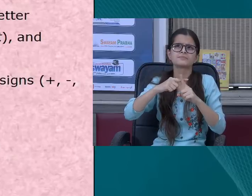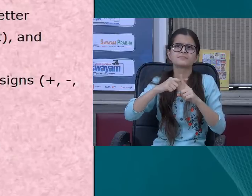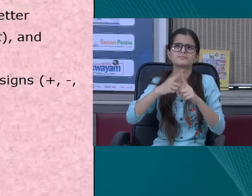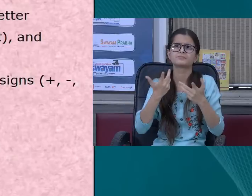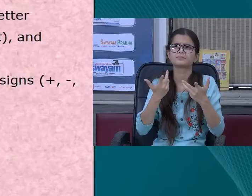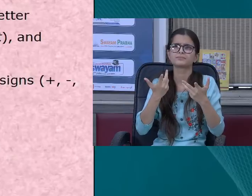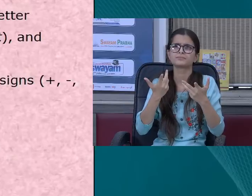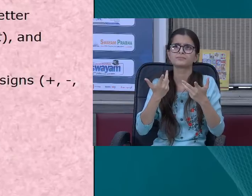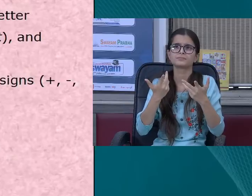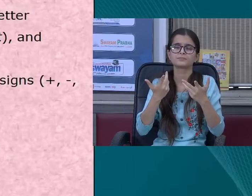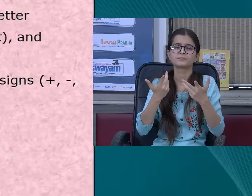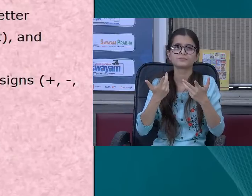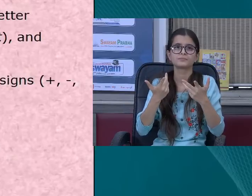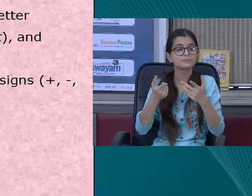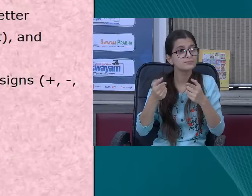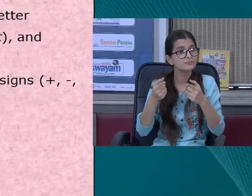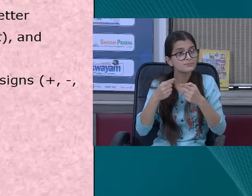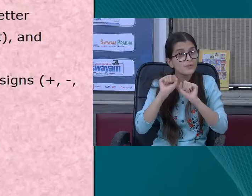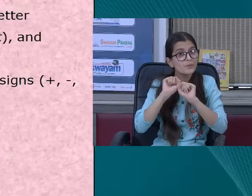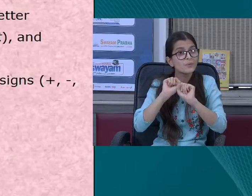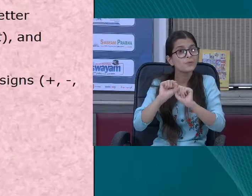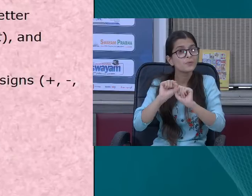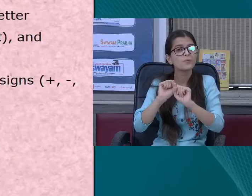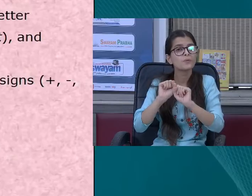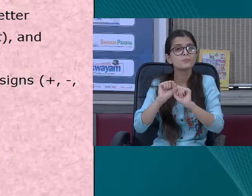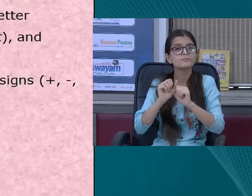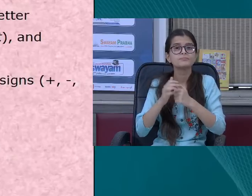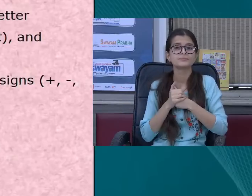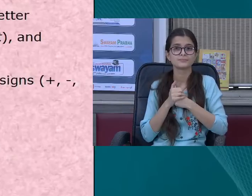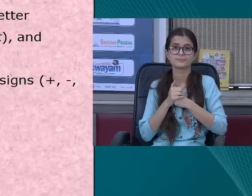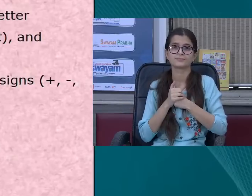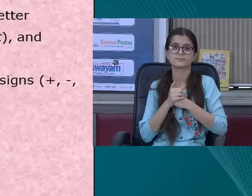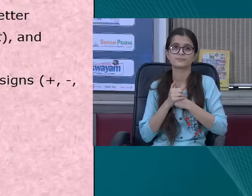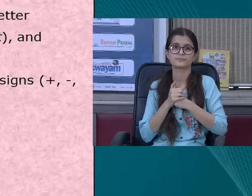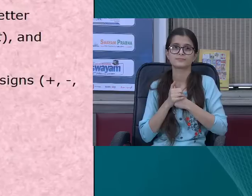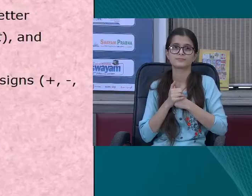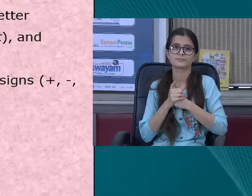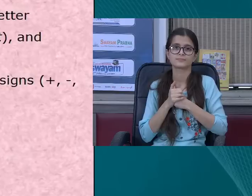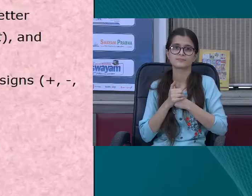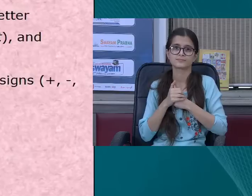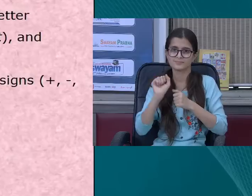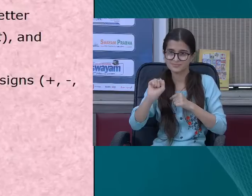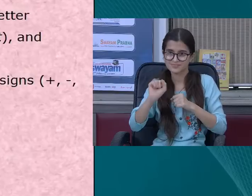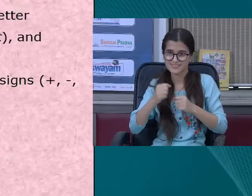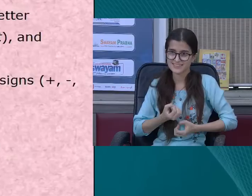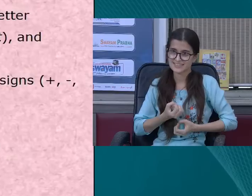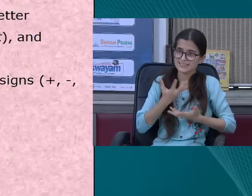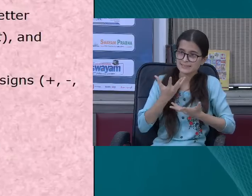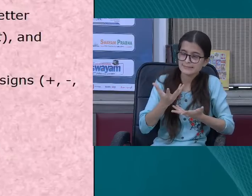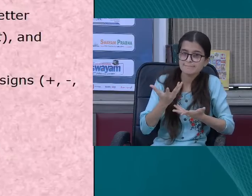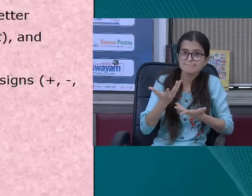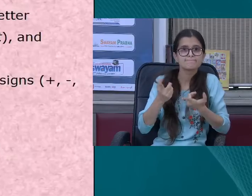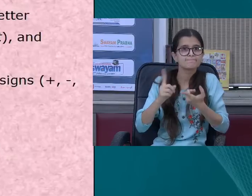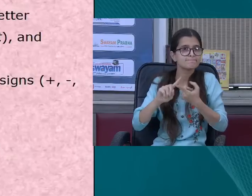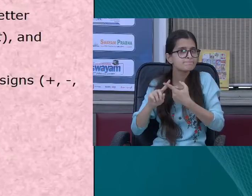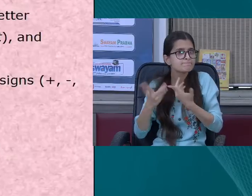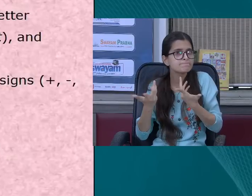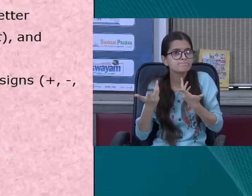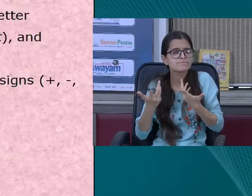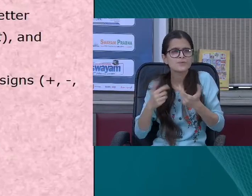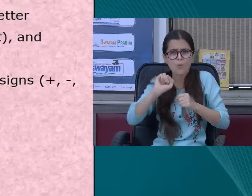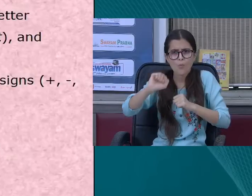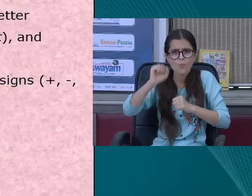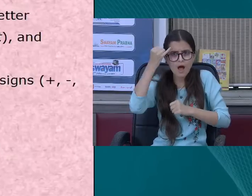without considering the consequences or anticipating, they express whether their emotions or ideas